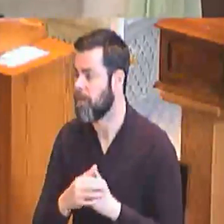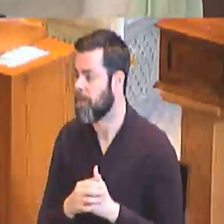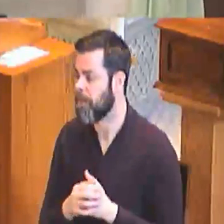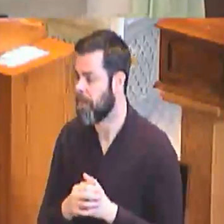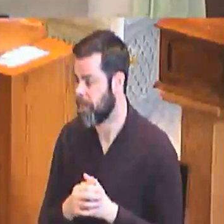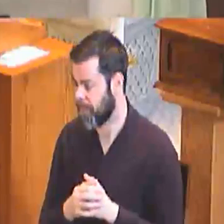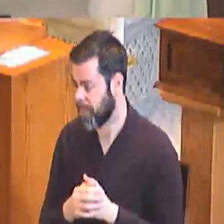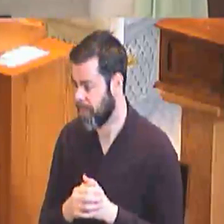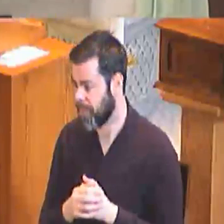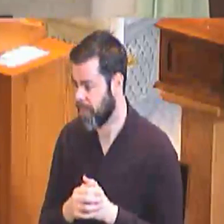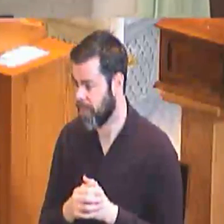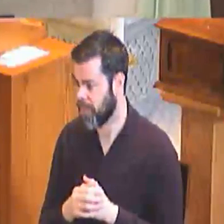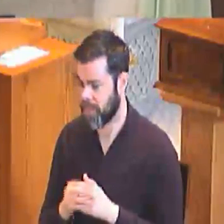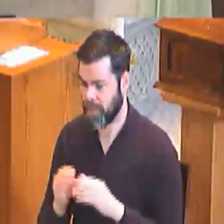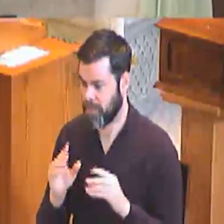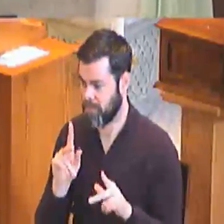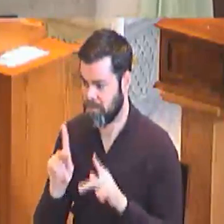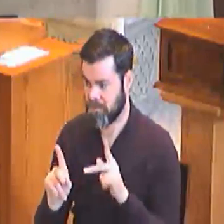no acknowledgement.